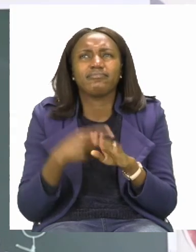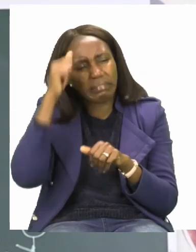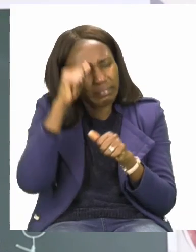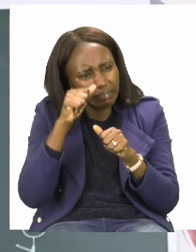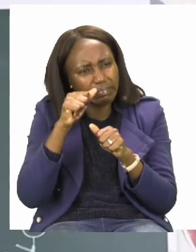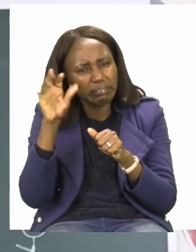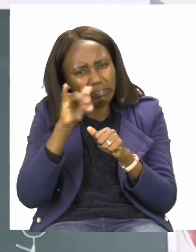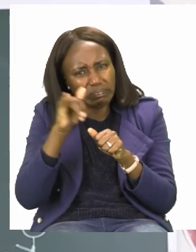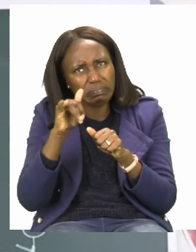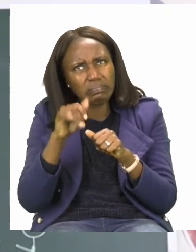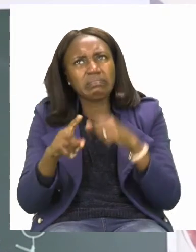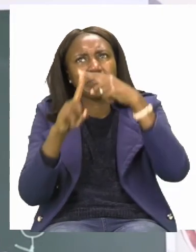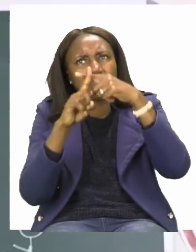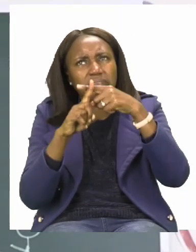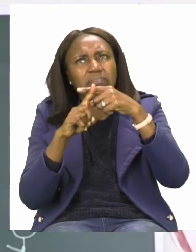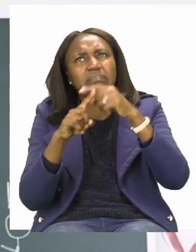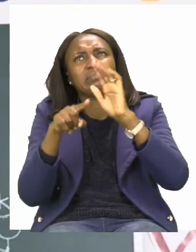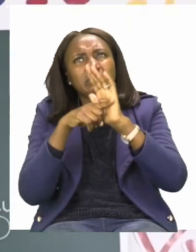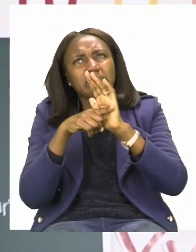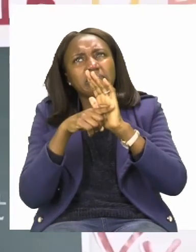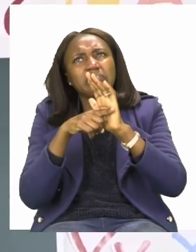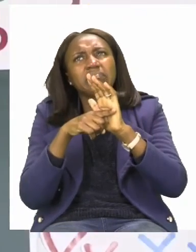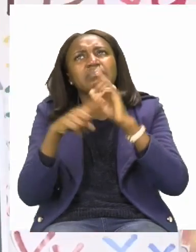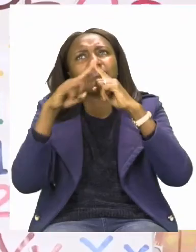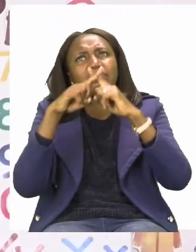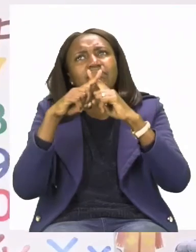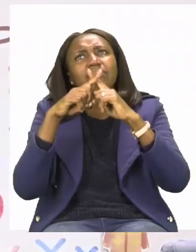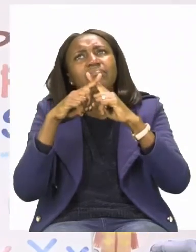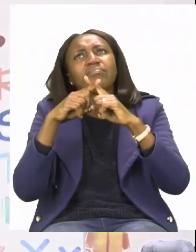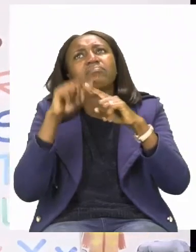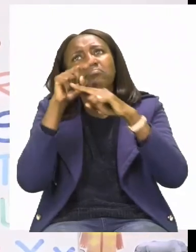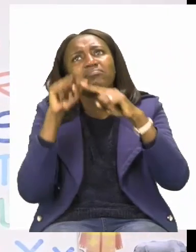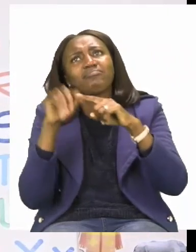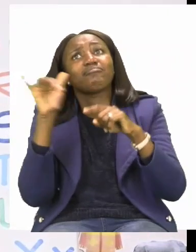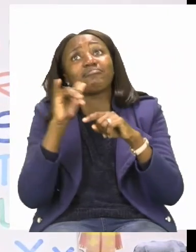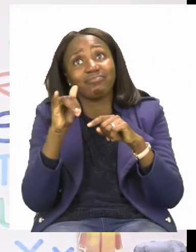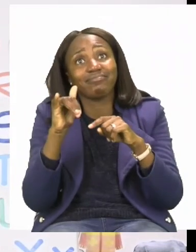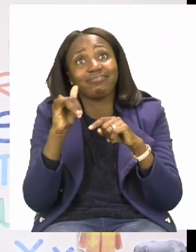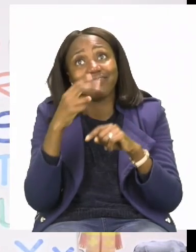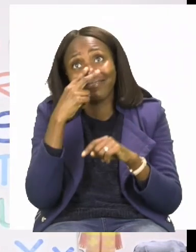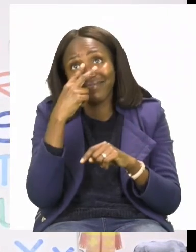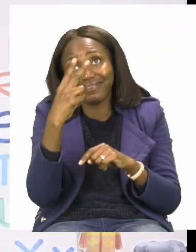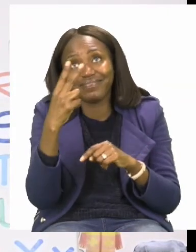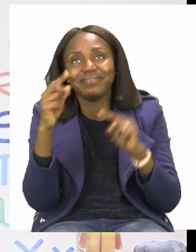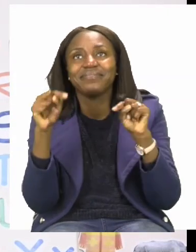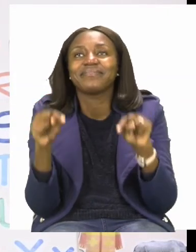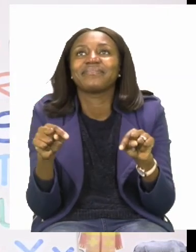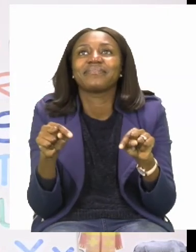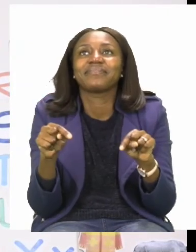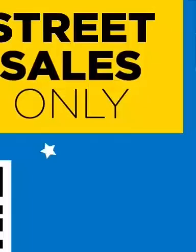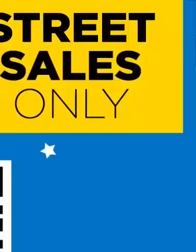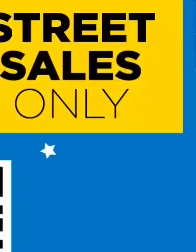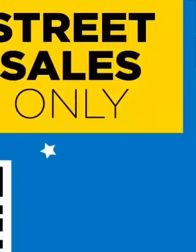subtracting, multiplying, or sharing? I'll see you when you're done with both exercises, boys and girls, after the advert